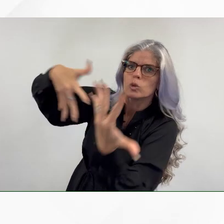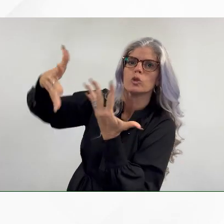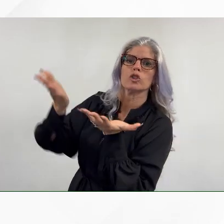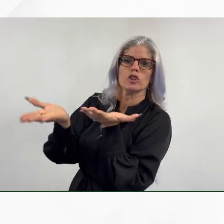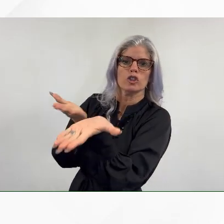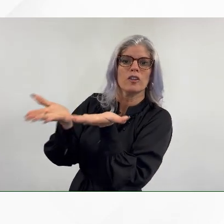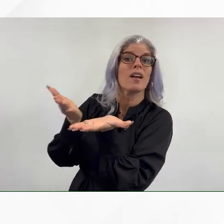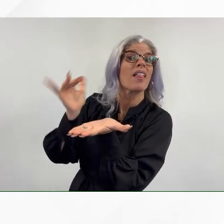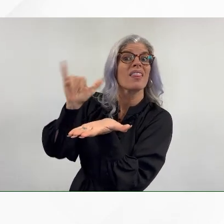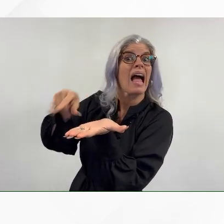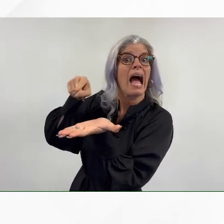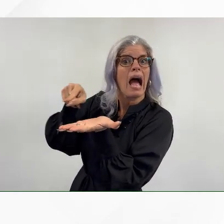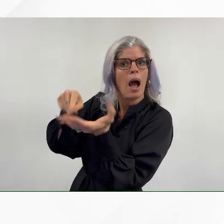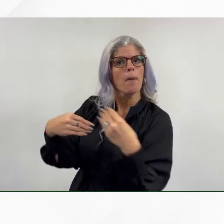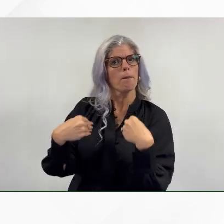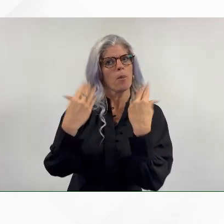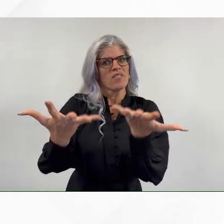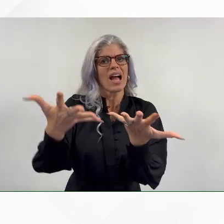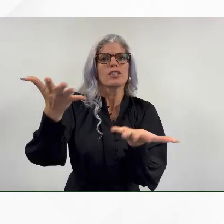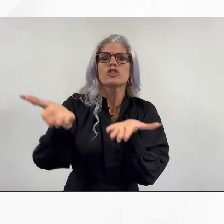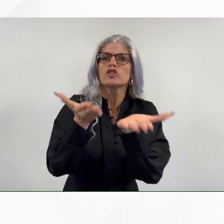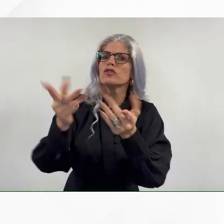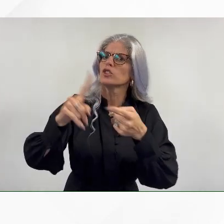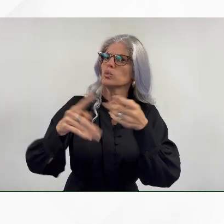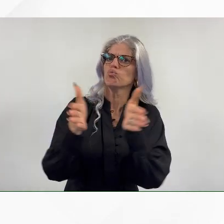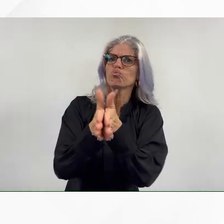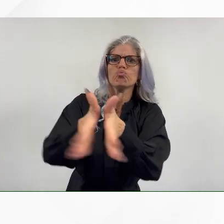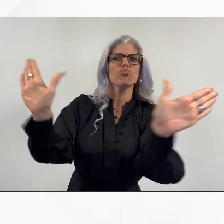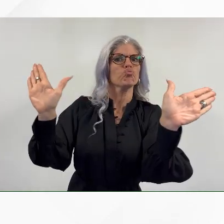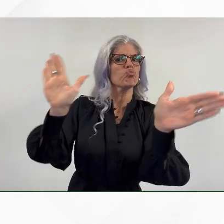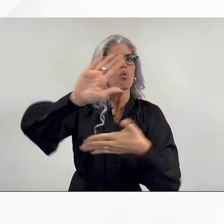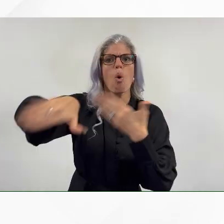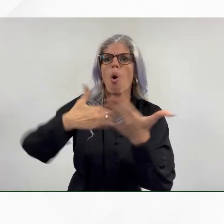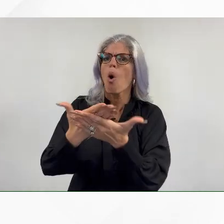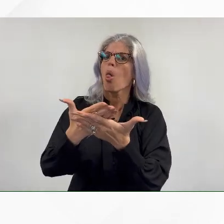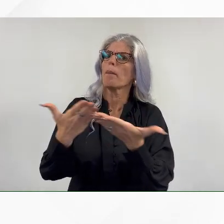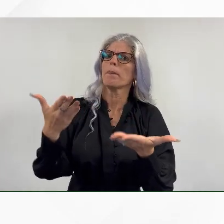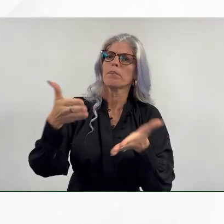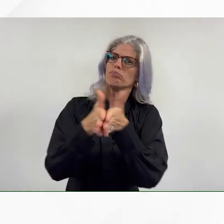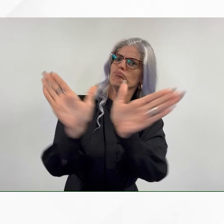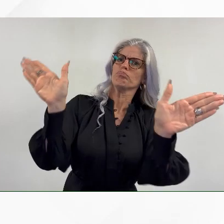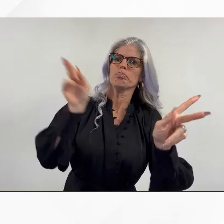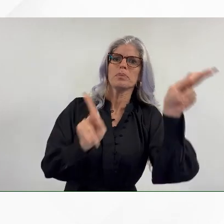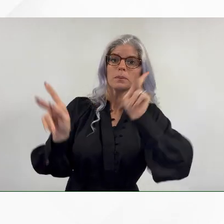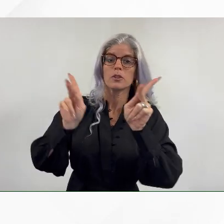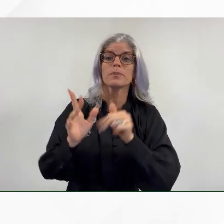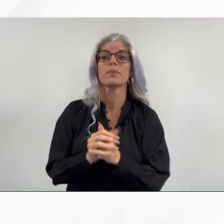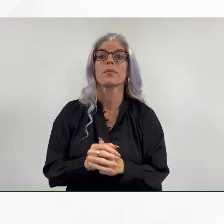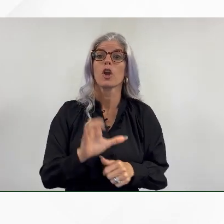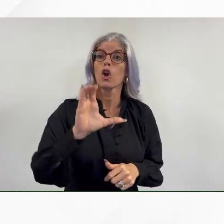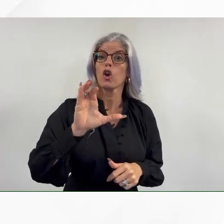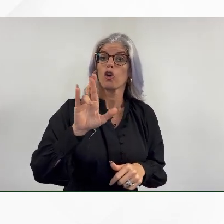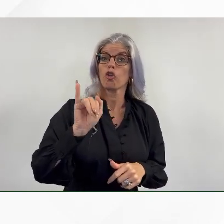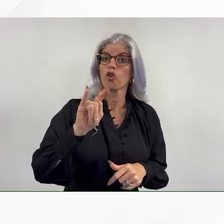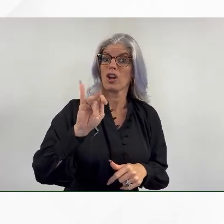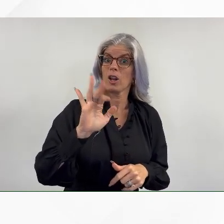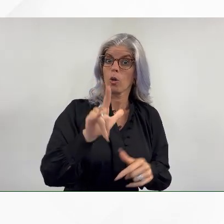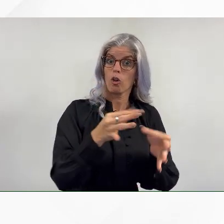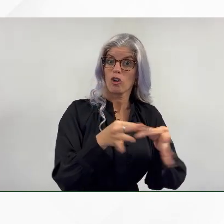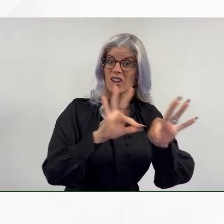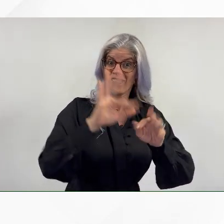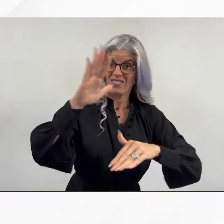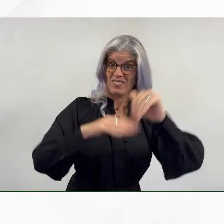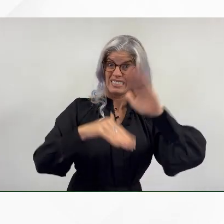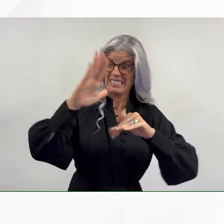emergency, or medical services. Private nonprofits and religious organizations that provide a critical service can